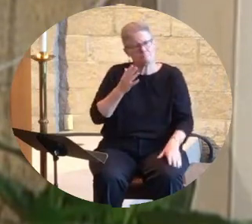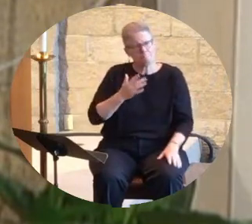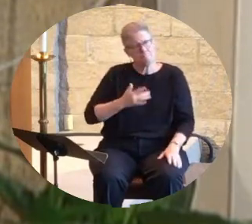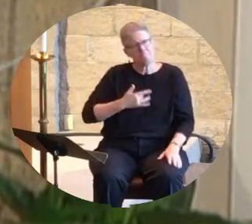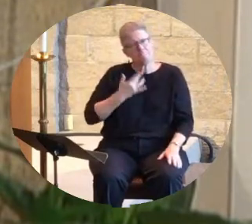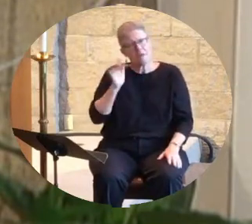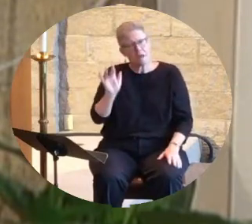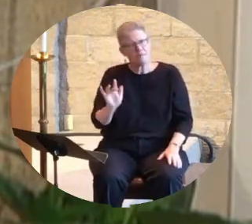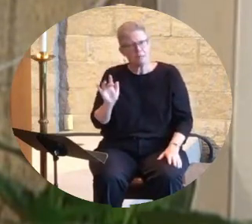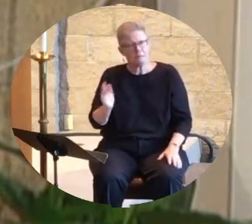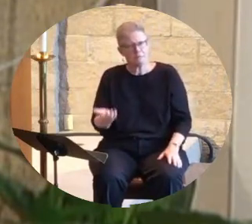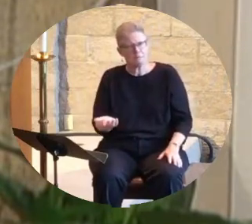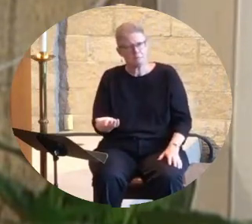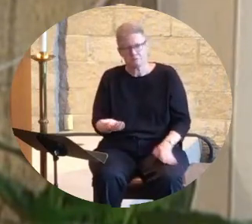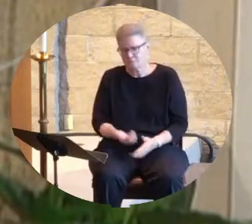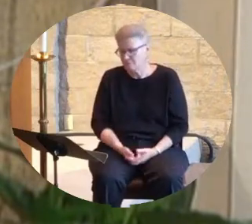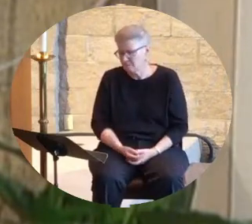Now, often,